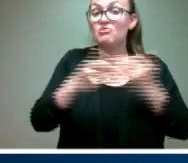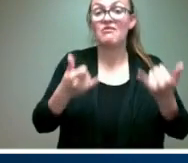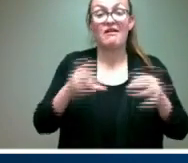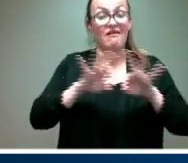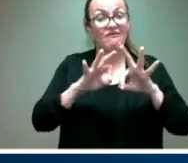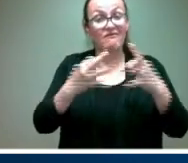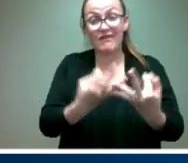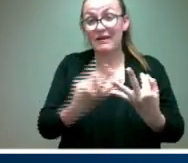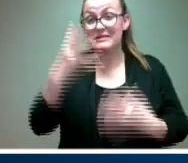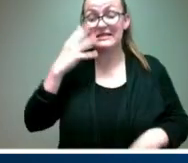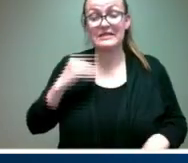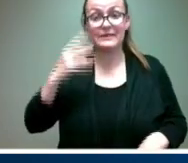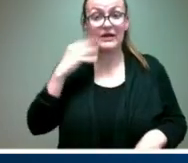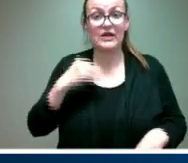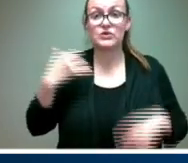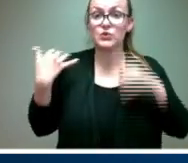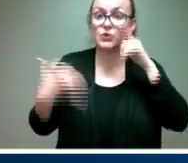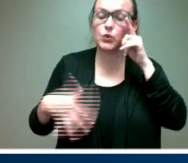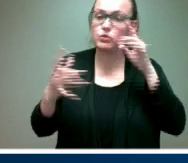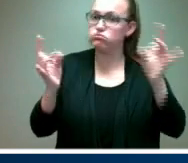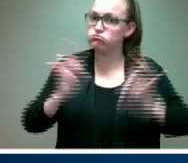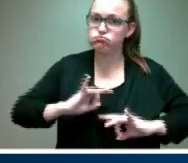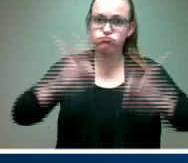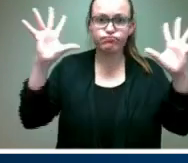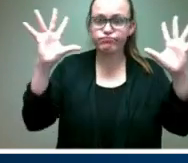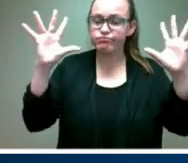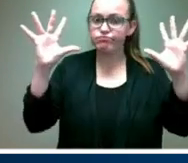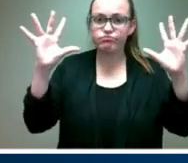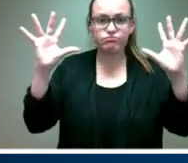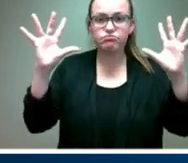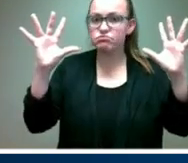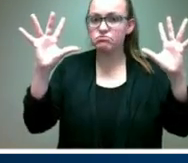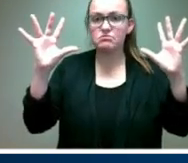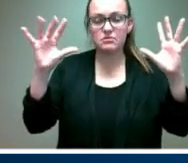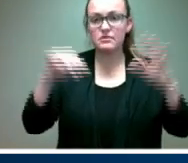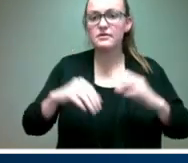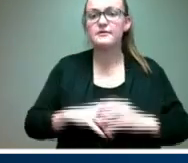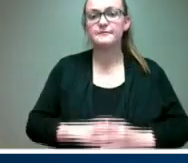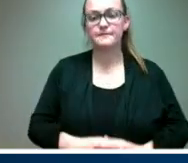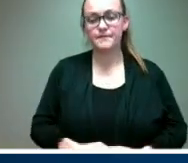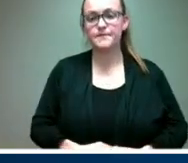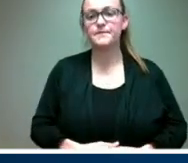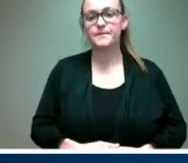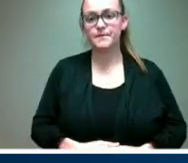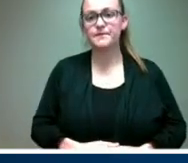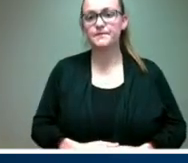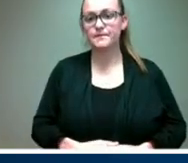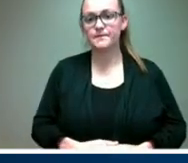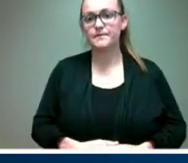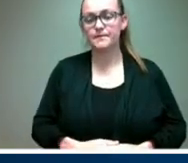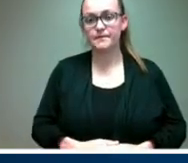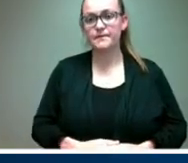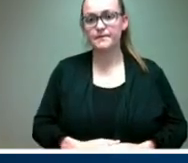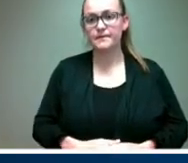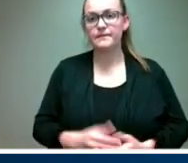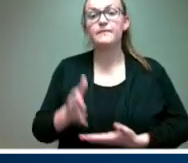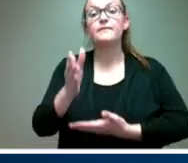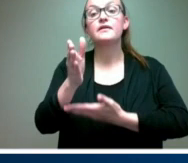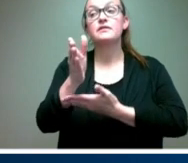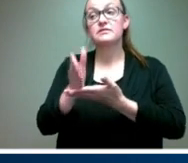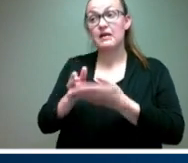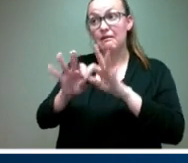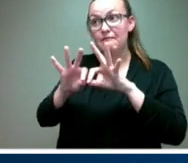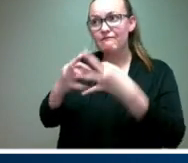of them more than they ever have. And even families who've suffered quite a bit have increased